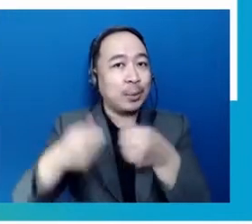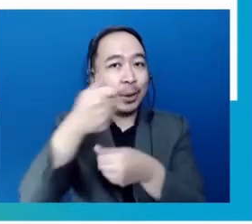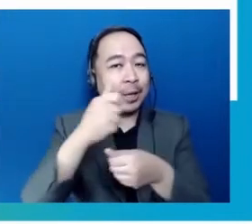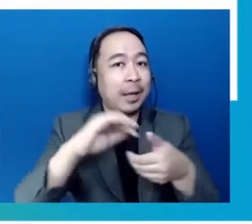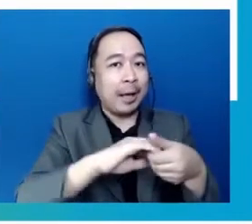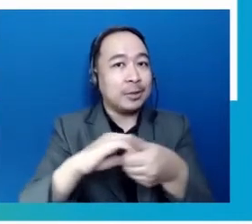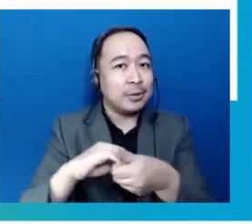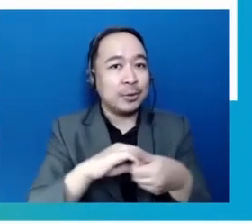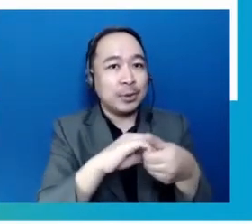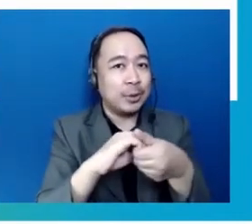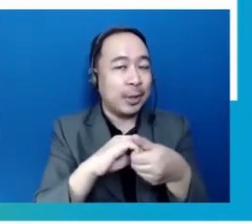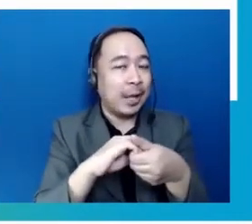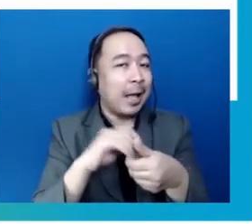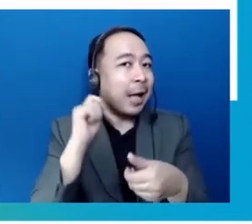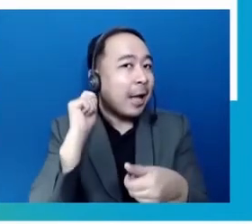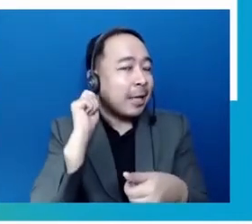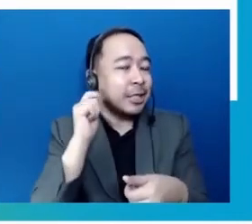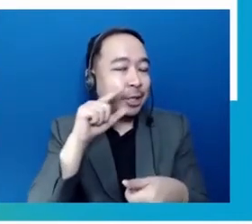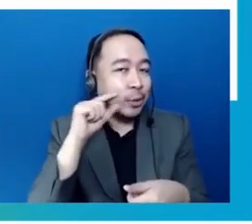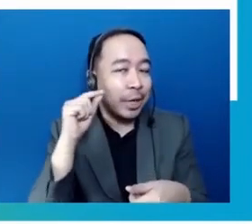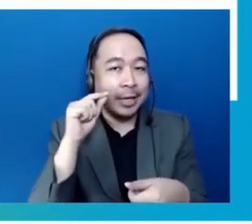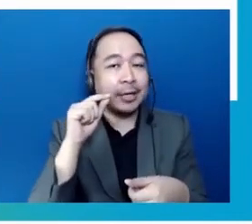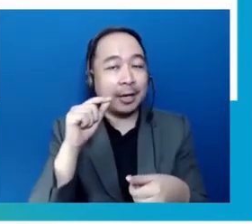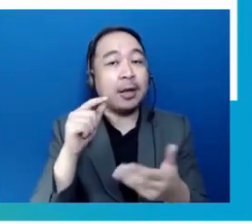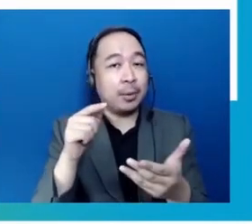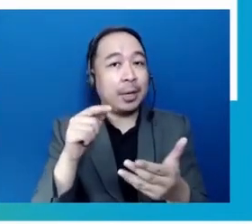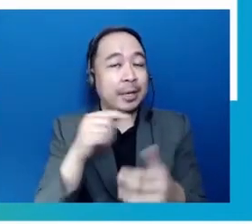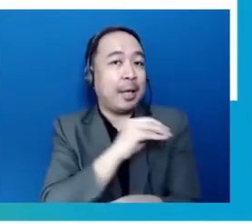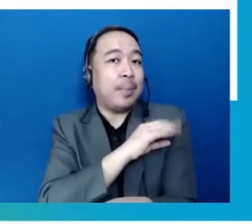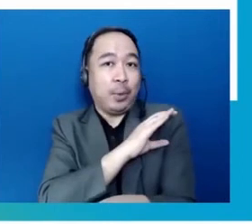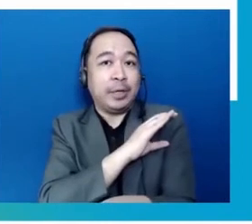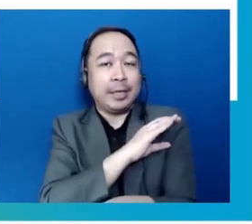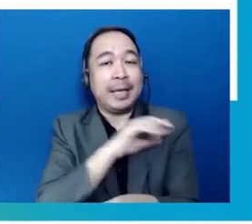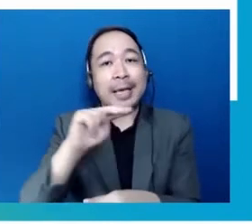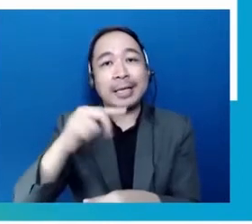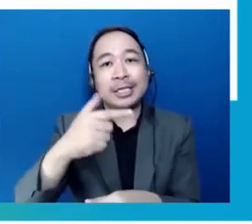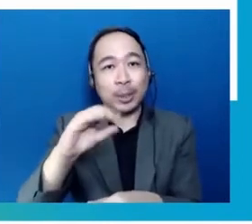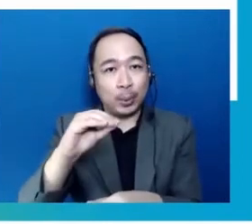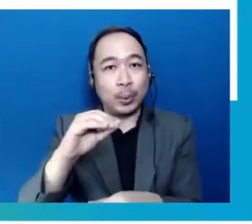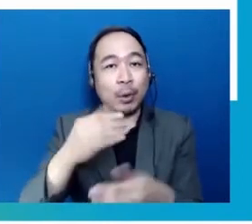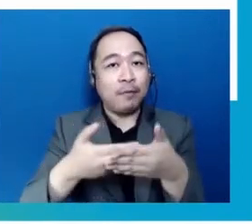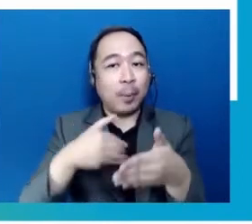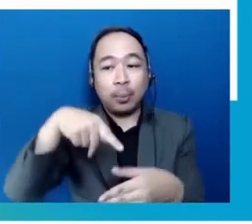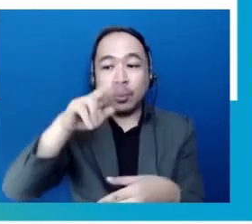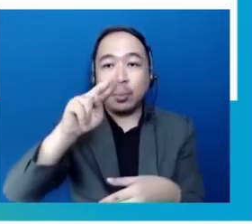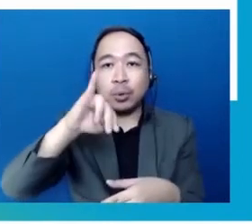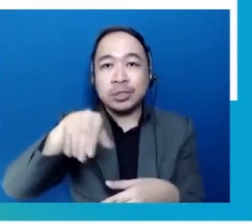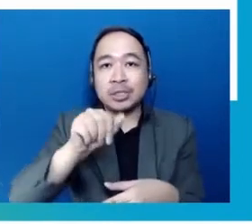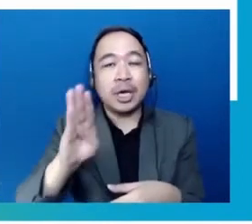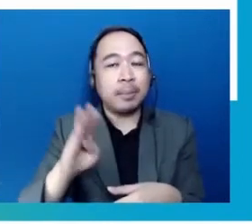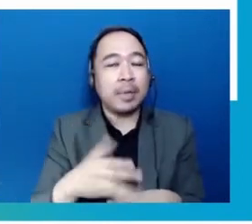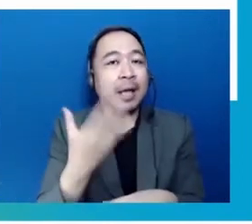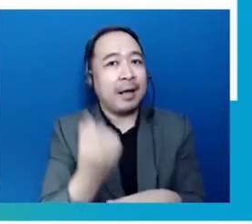Gender Awareness and Human Empowerment, an NGO from the Punjab, AGAHE. We have two representatives